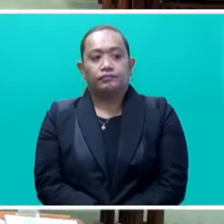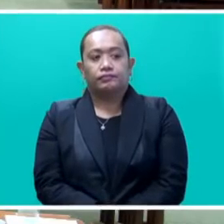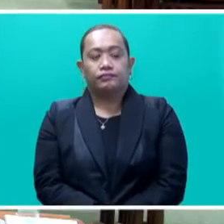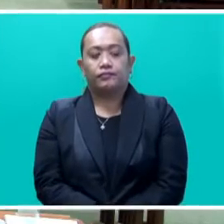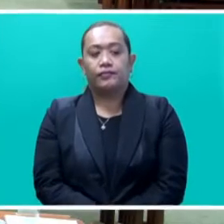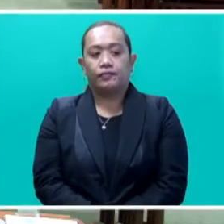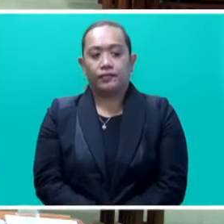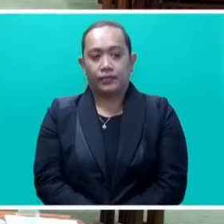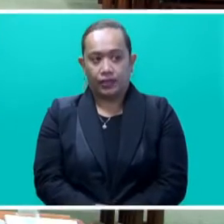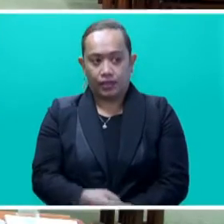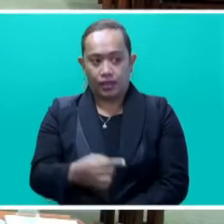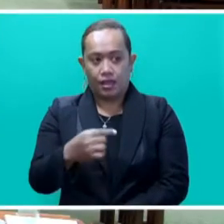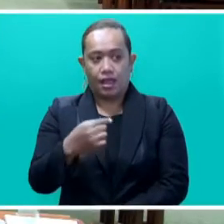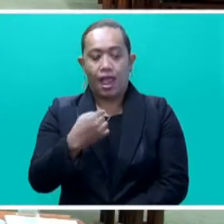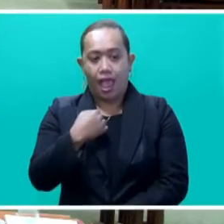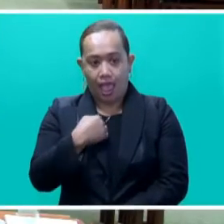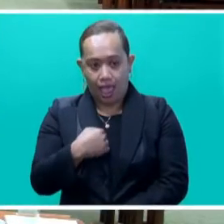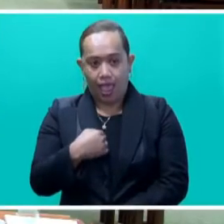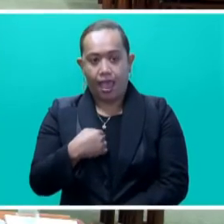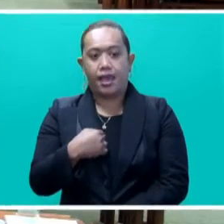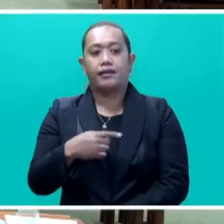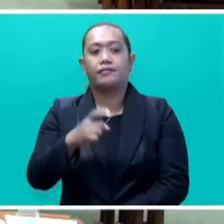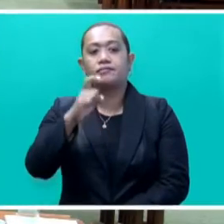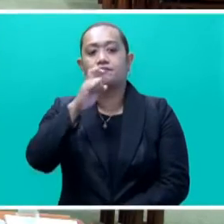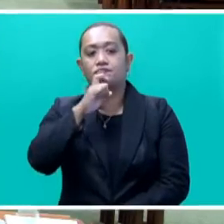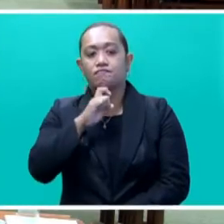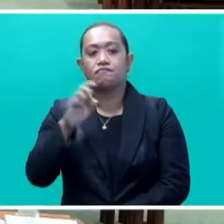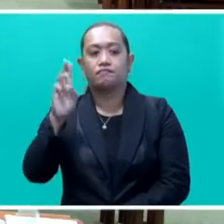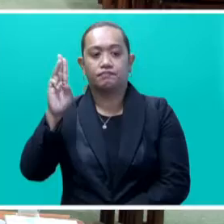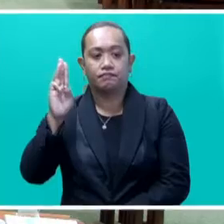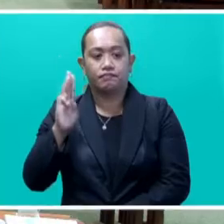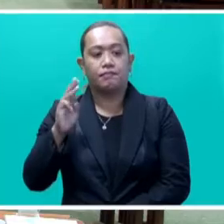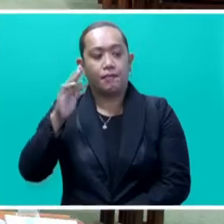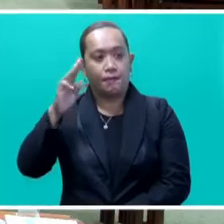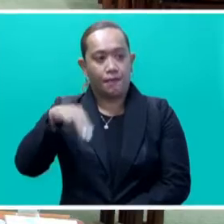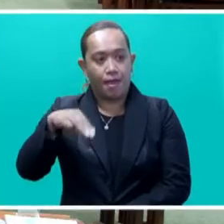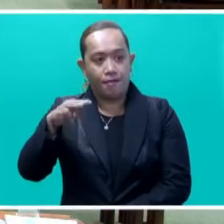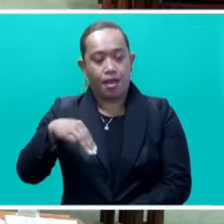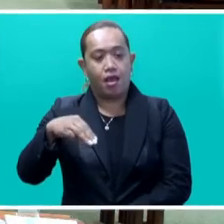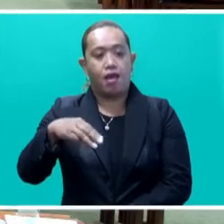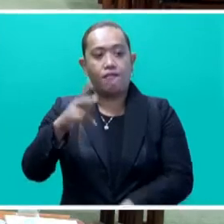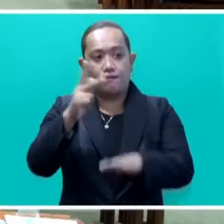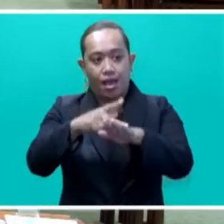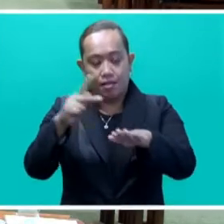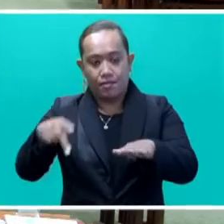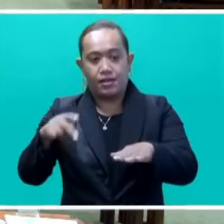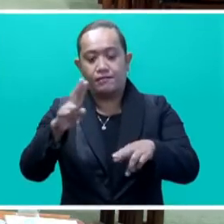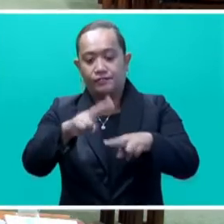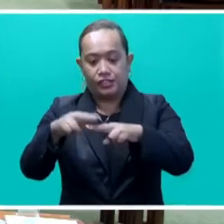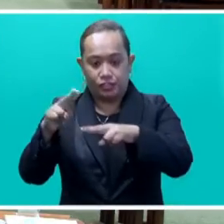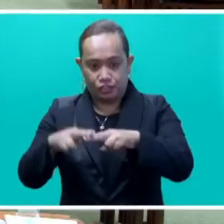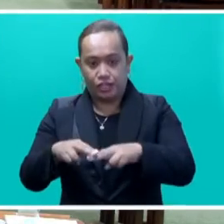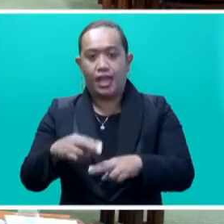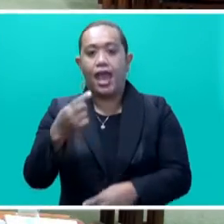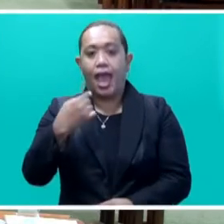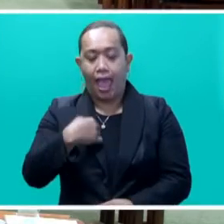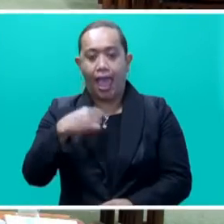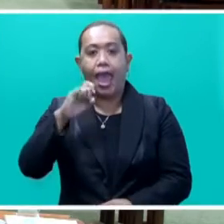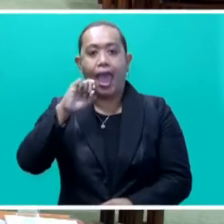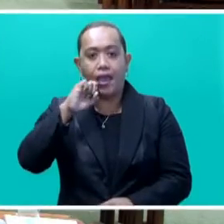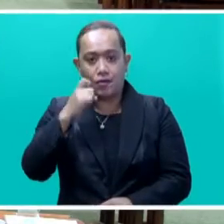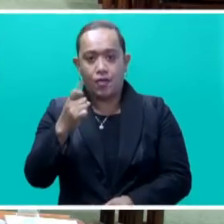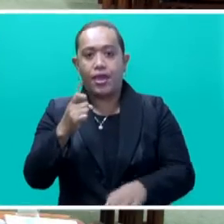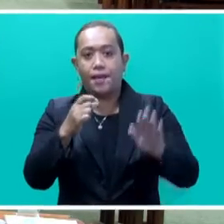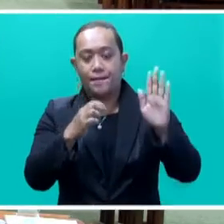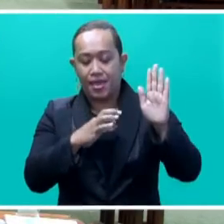I, Sachida Nand, swear that as a Member of Parliament of Fiji, I will be faithful and bear true allegiance to the Republic of